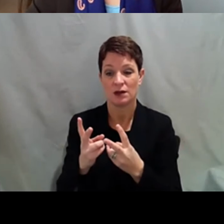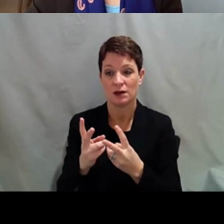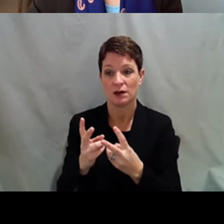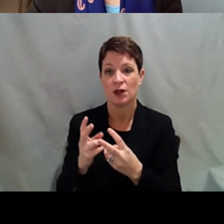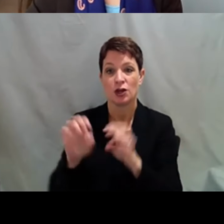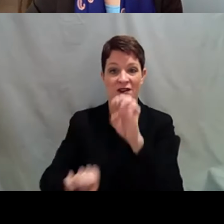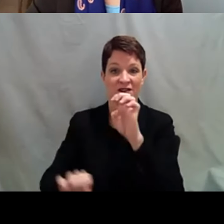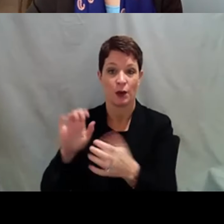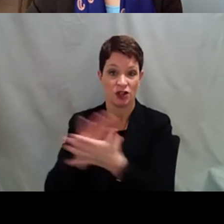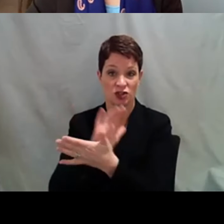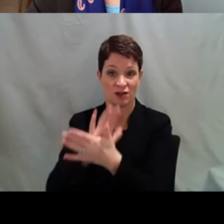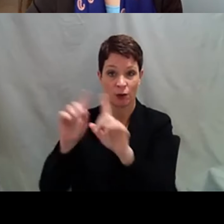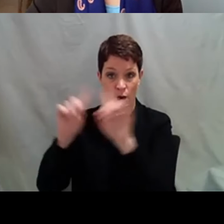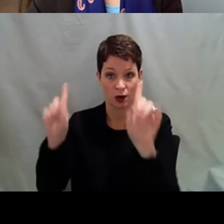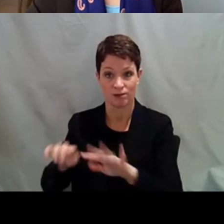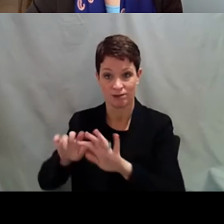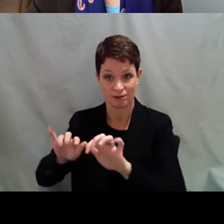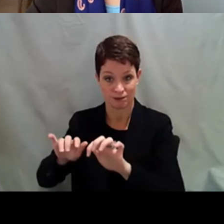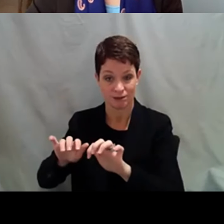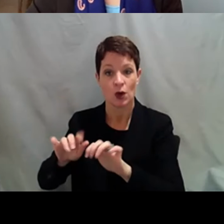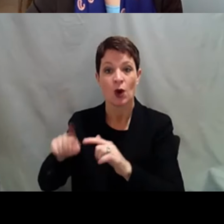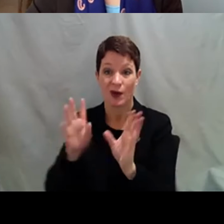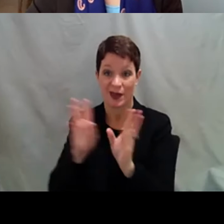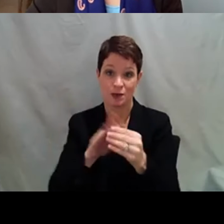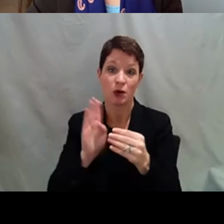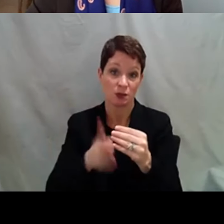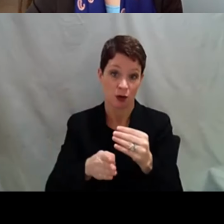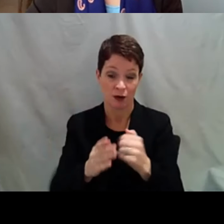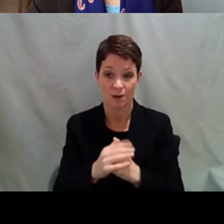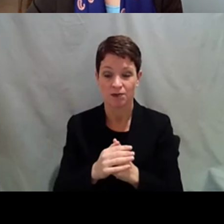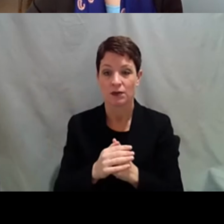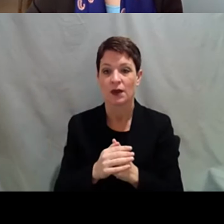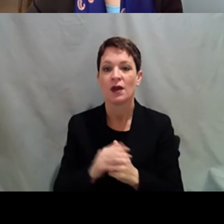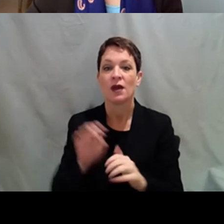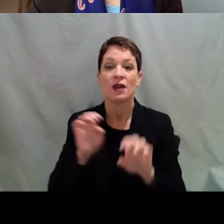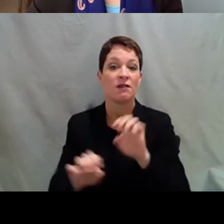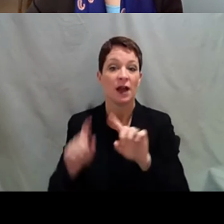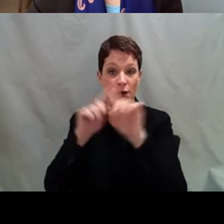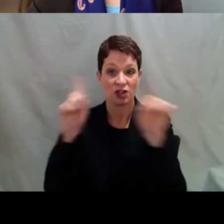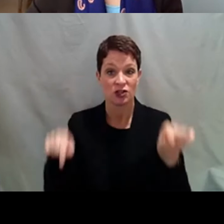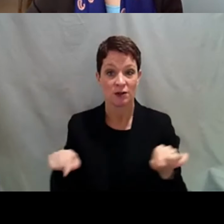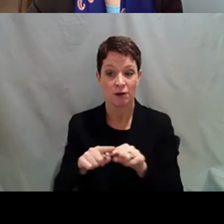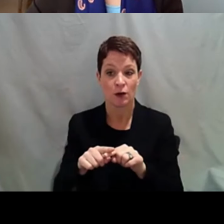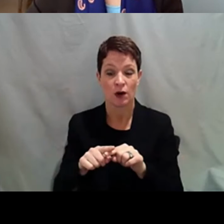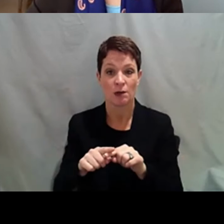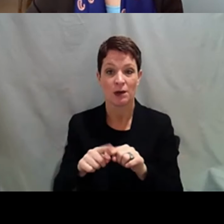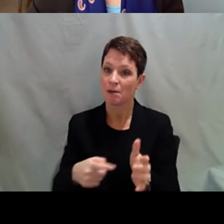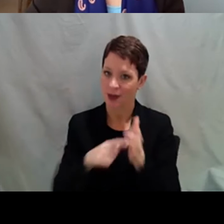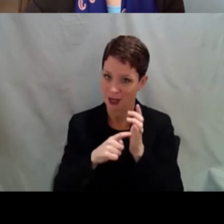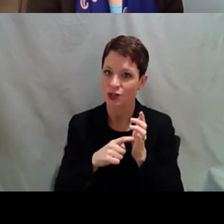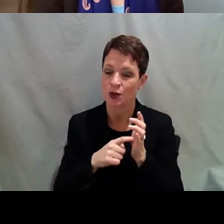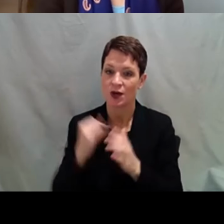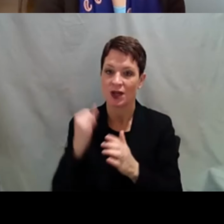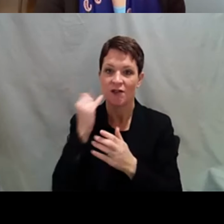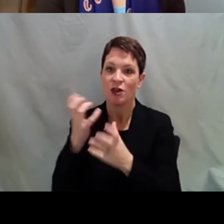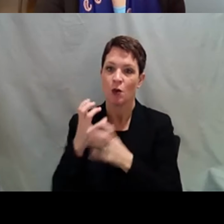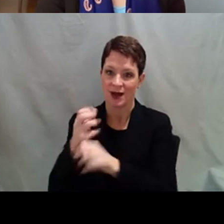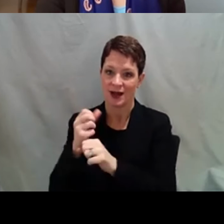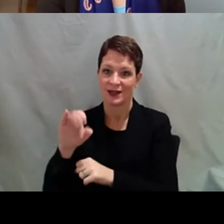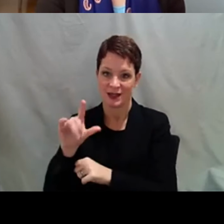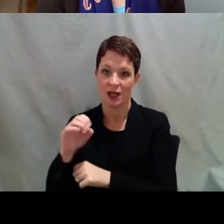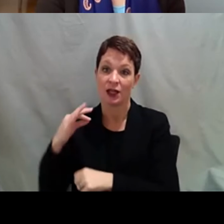digital evaluation form once the event is over. The evaluation form, again, is mandatory to receive